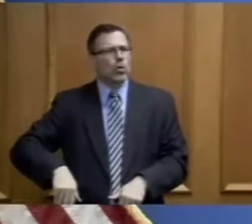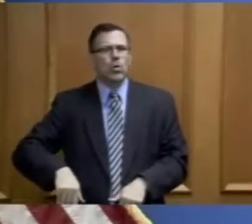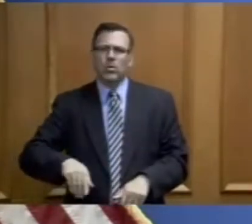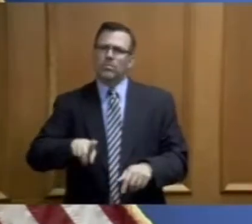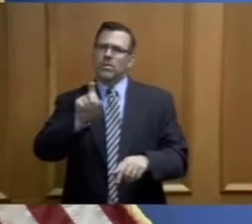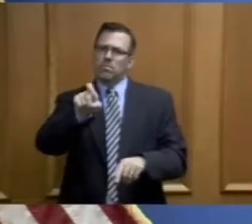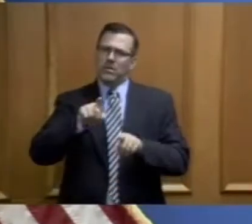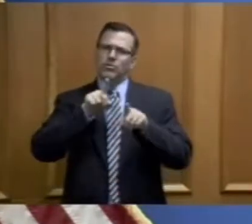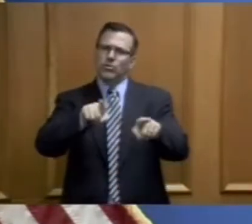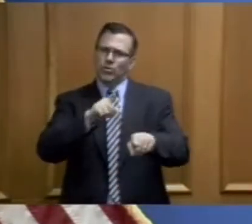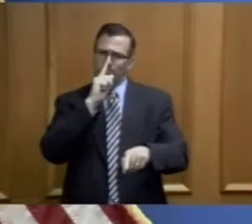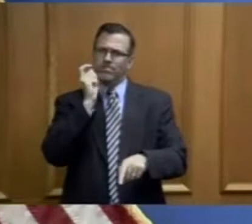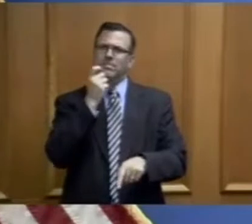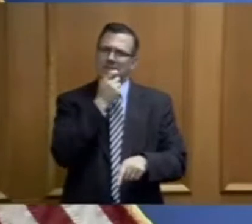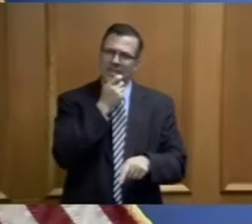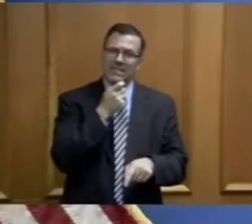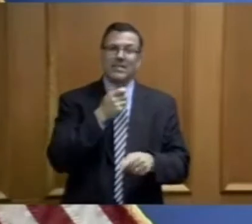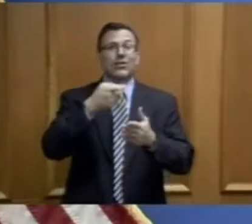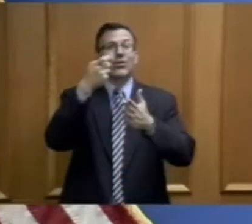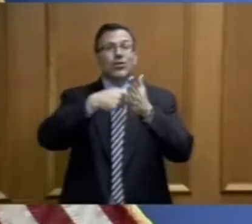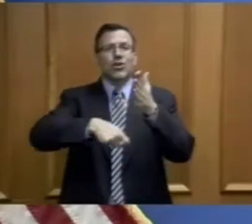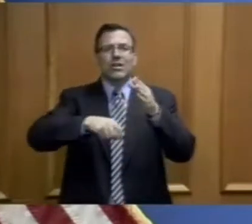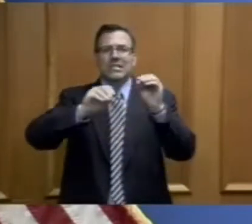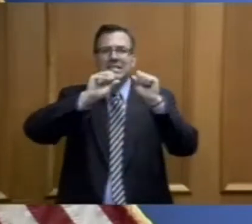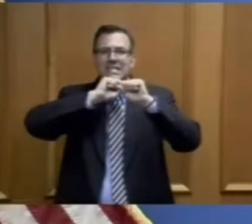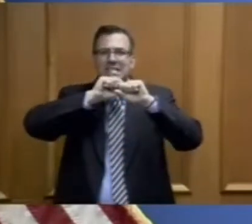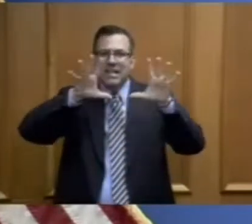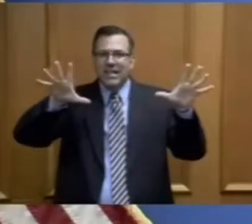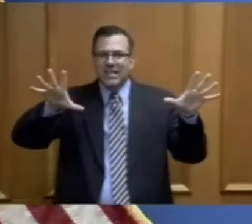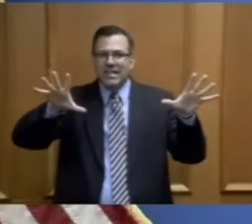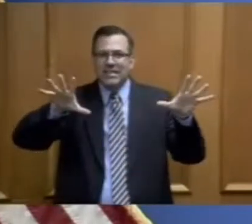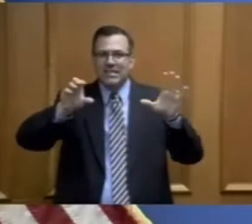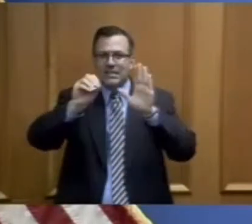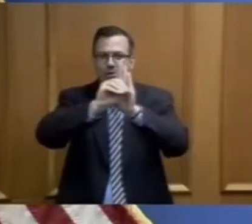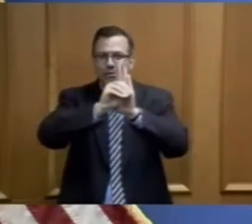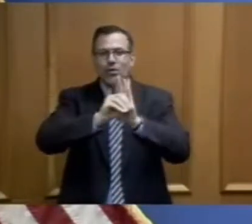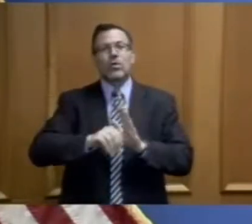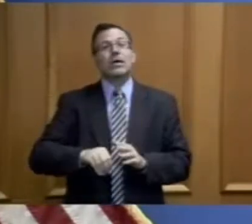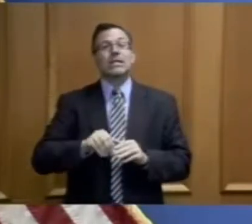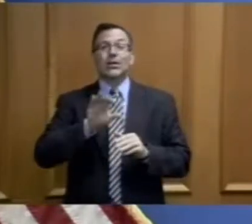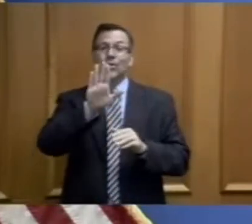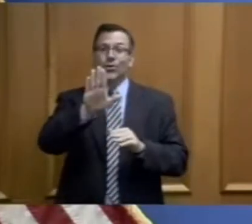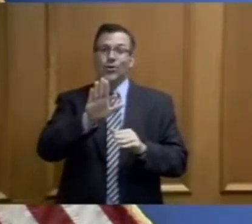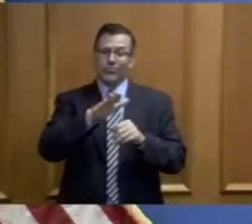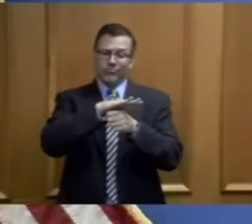is available in every health department in the counties in which you live.